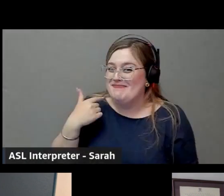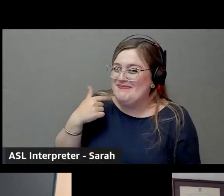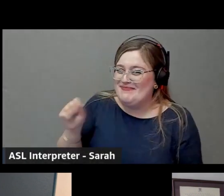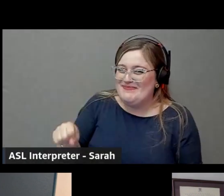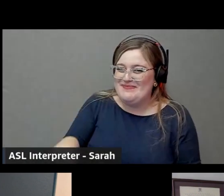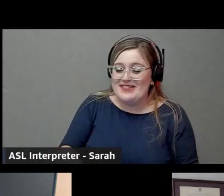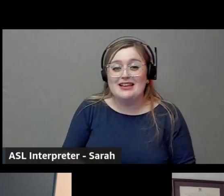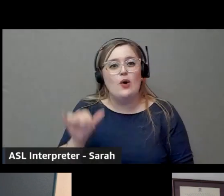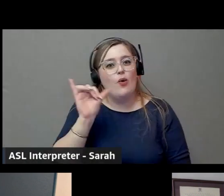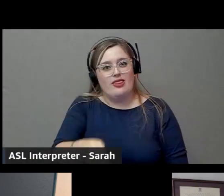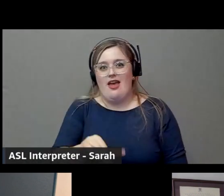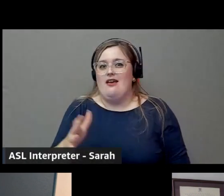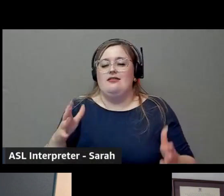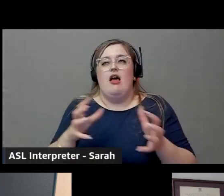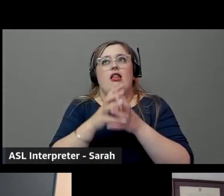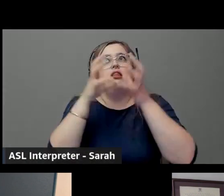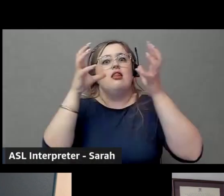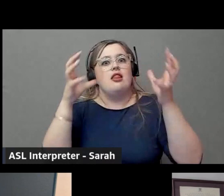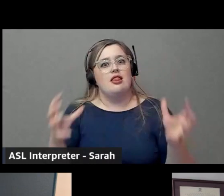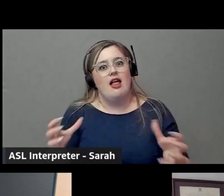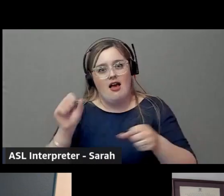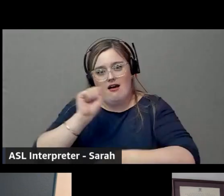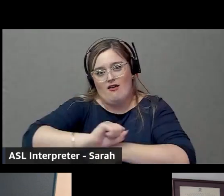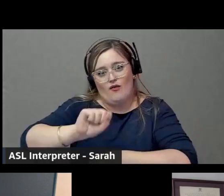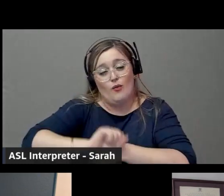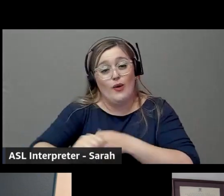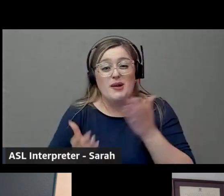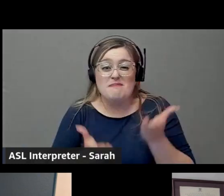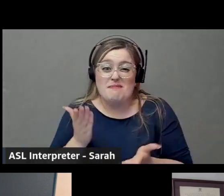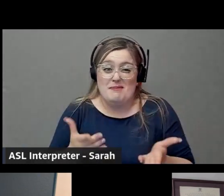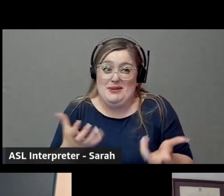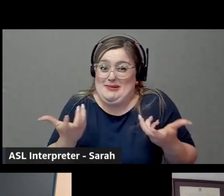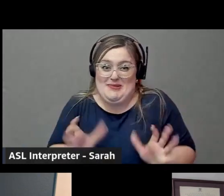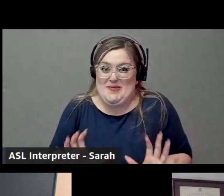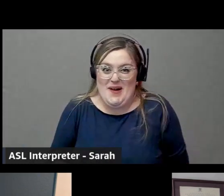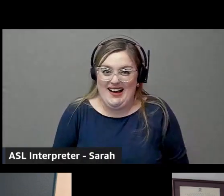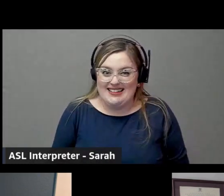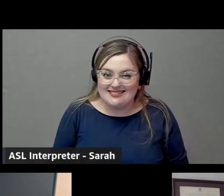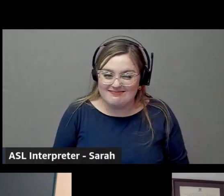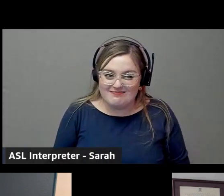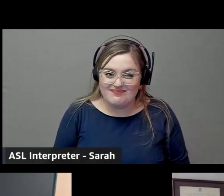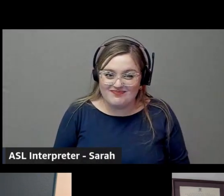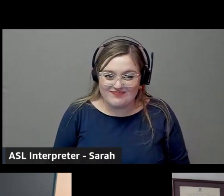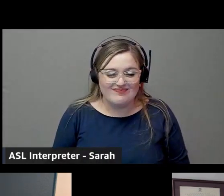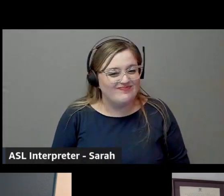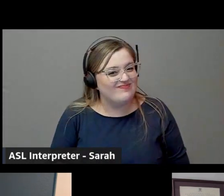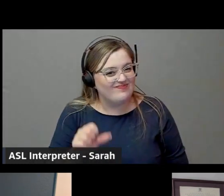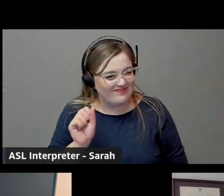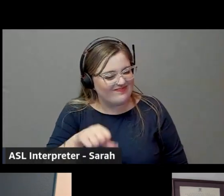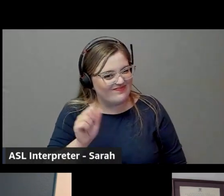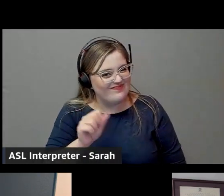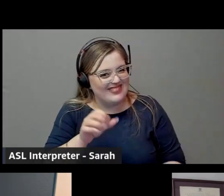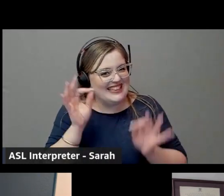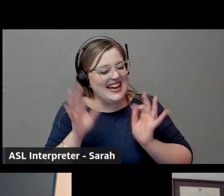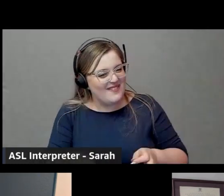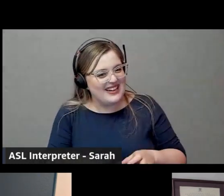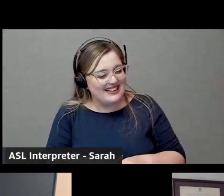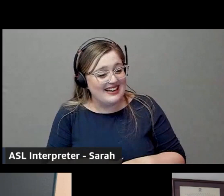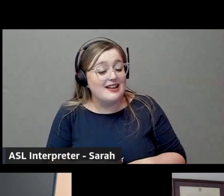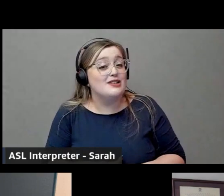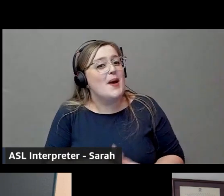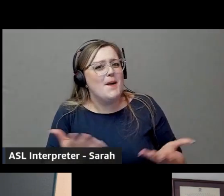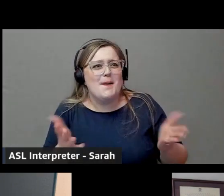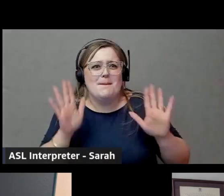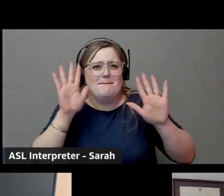that's a whole load of work that you might not want to do. Yeah, for sure. So it's incredible that you